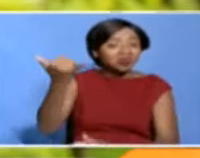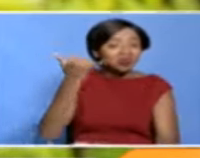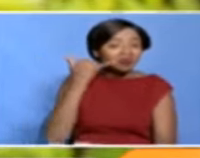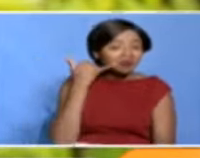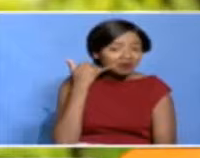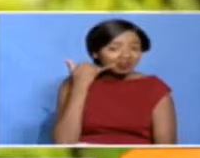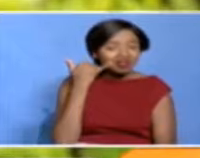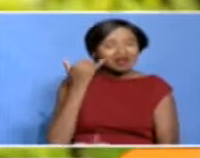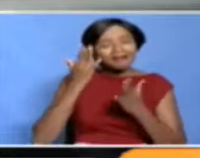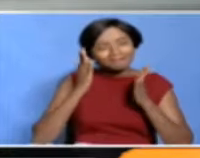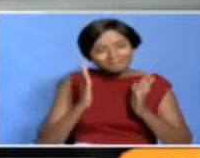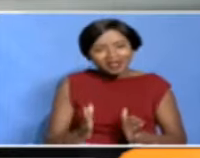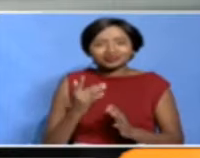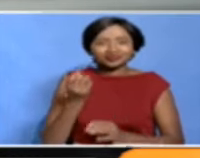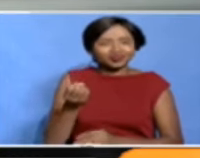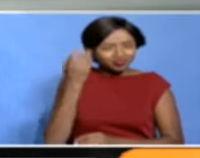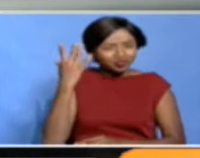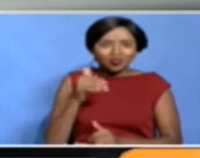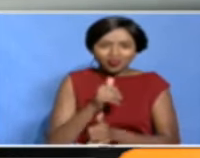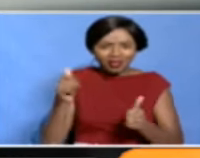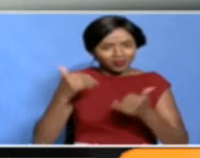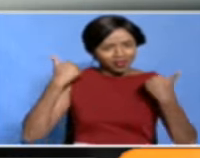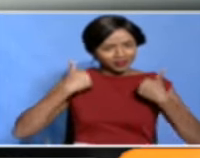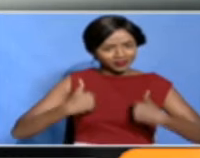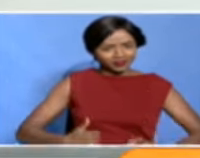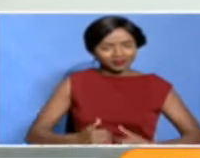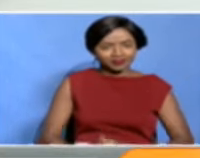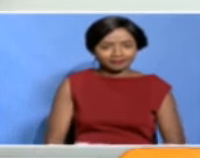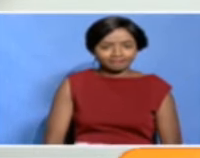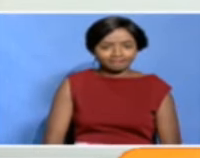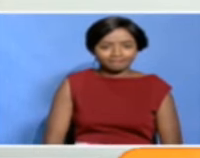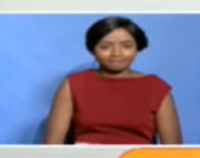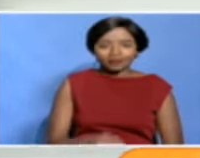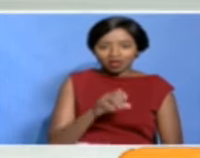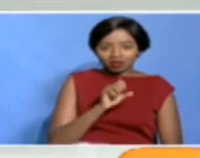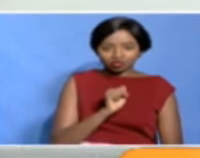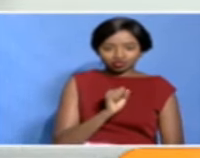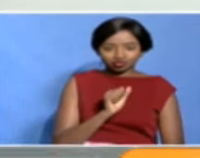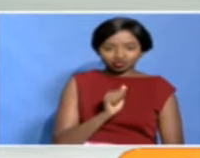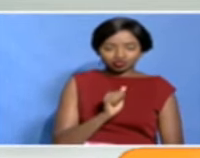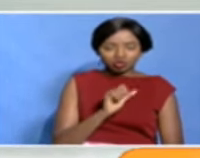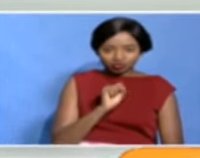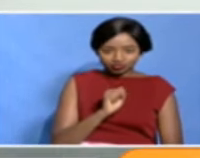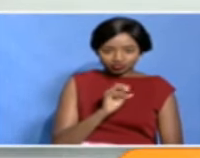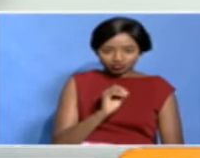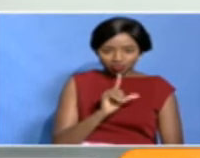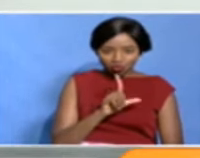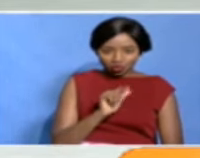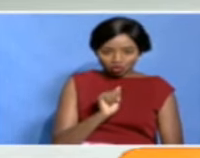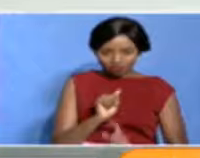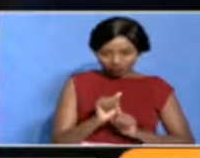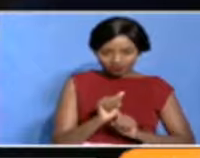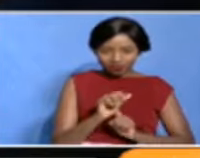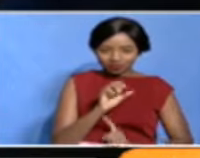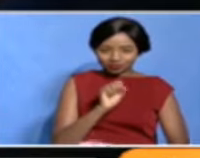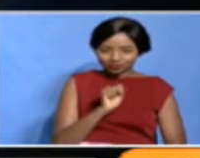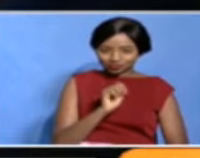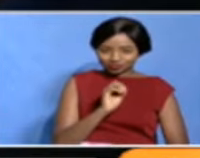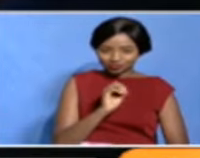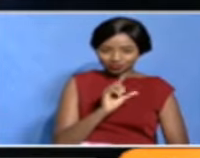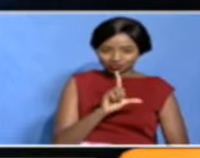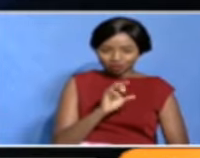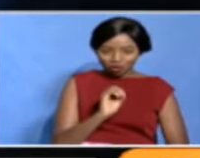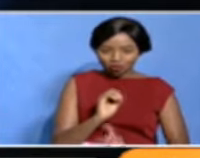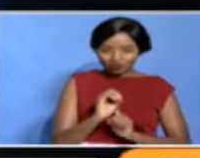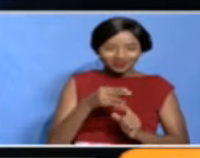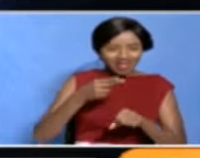who knows their numbers. Solo, whose real identity we've concealed for his safety, reveals to us how he managed to